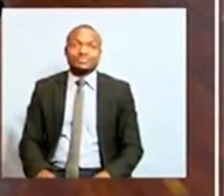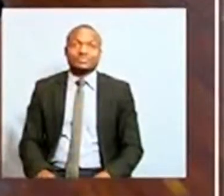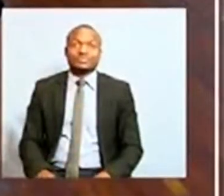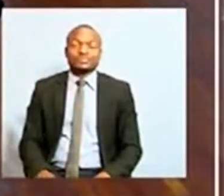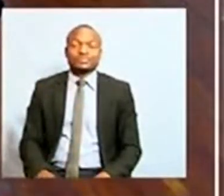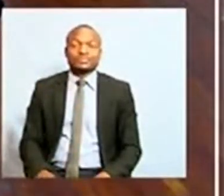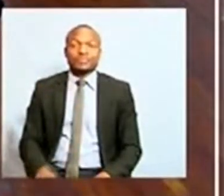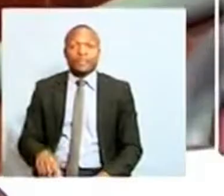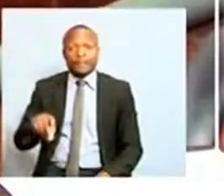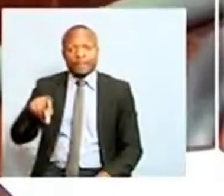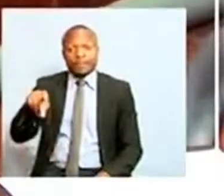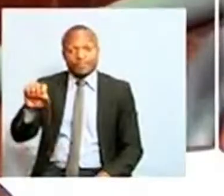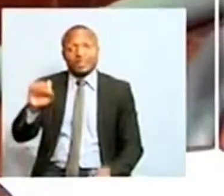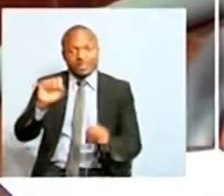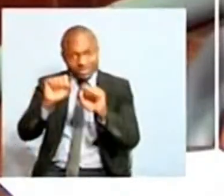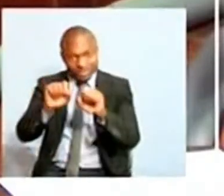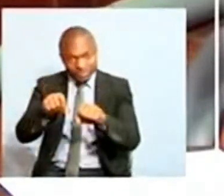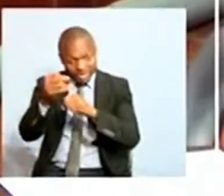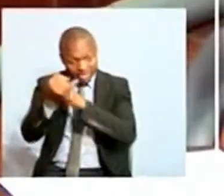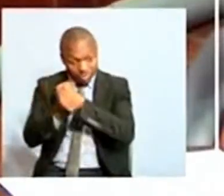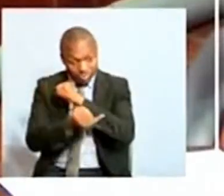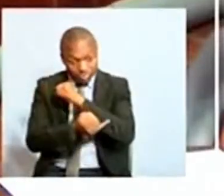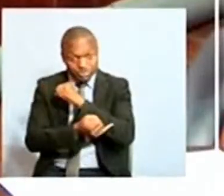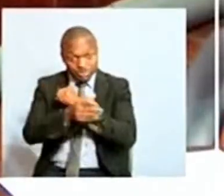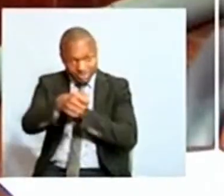can make your introductions.